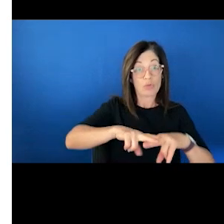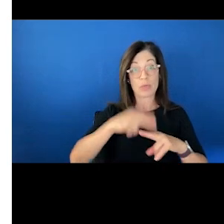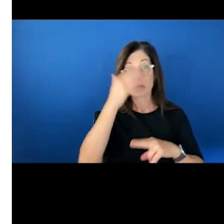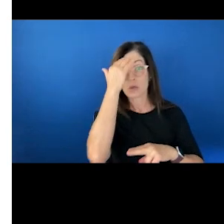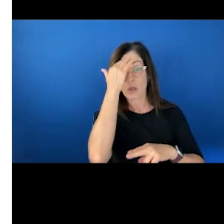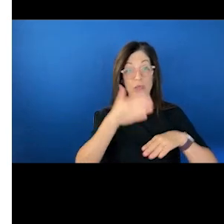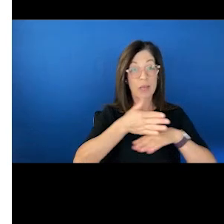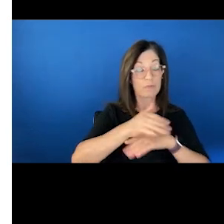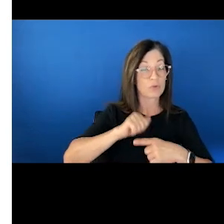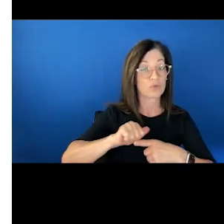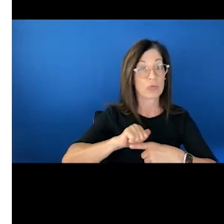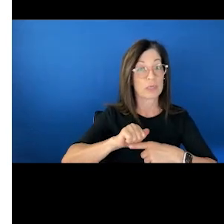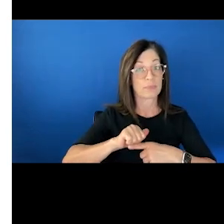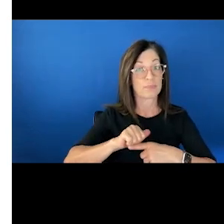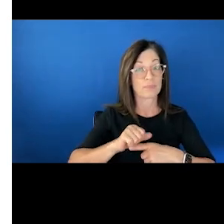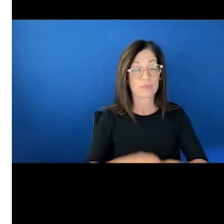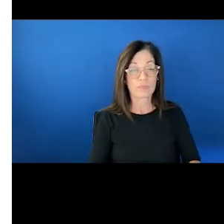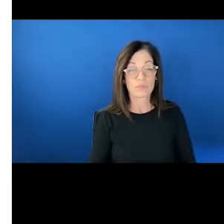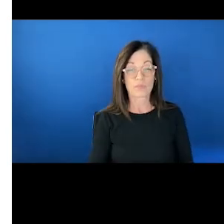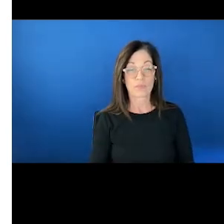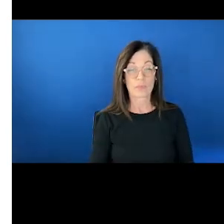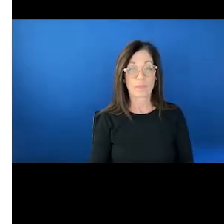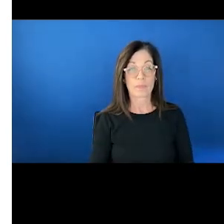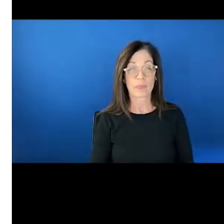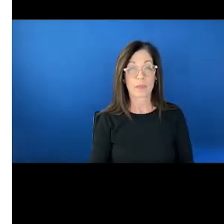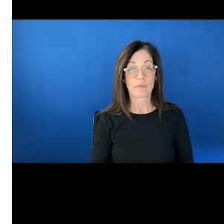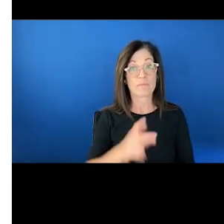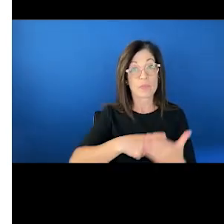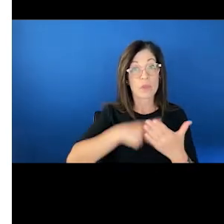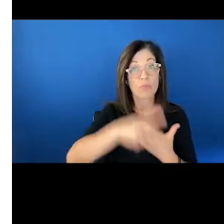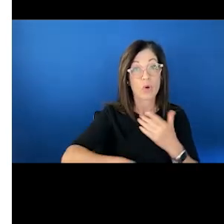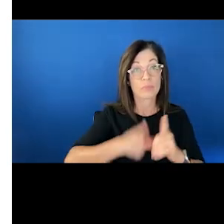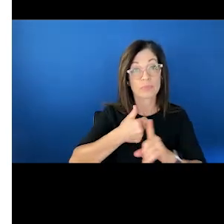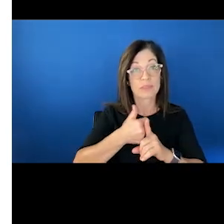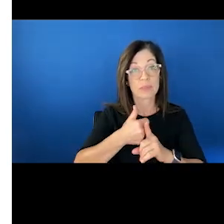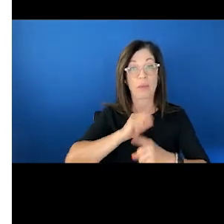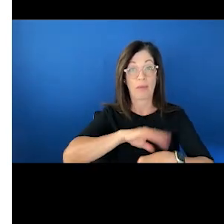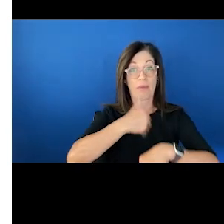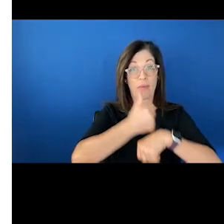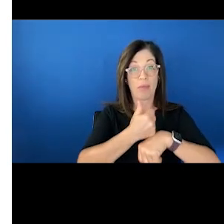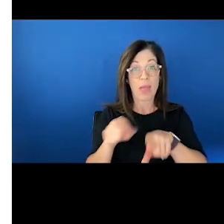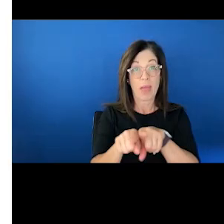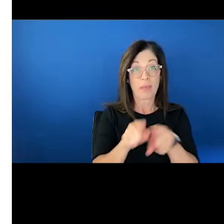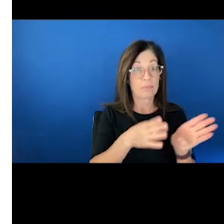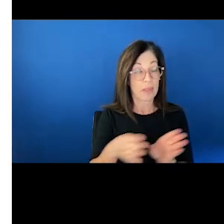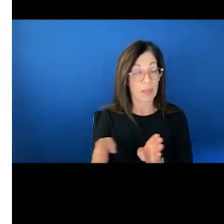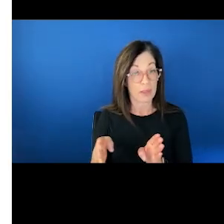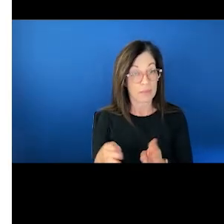knowledge after the training? Or is the program being implemented as intended?